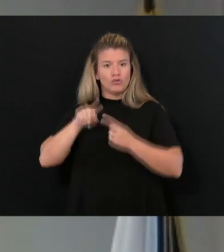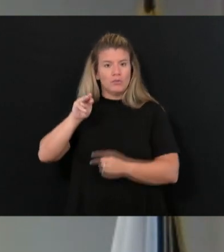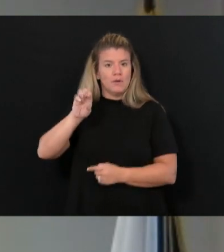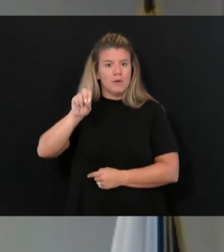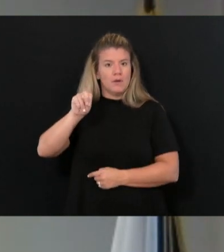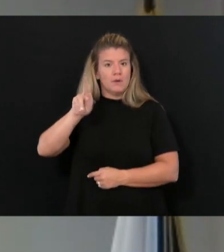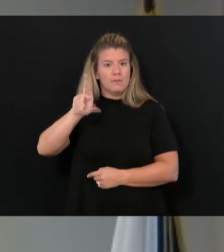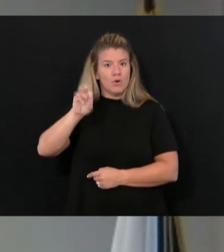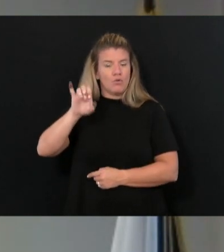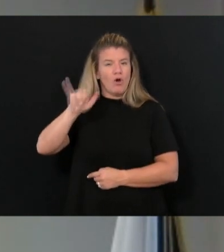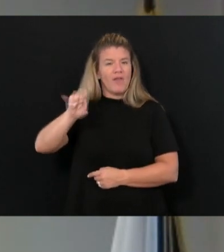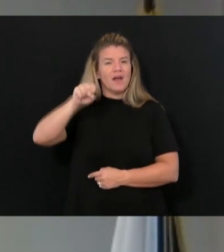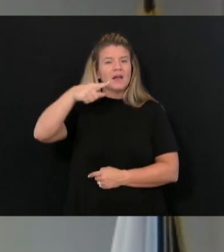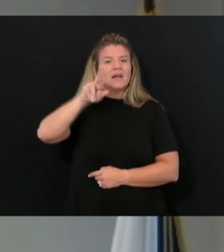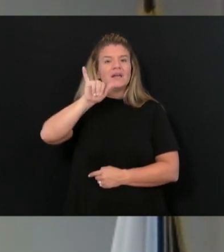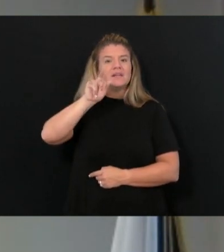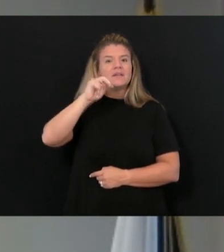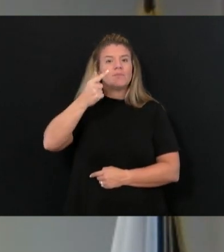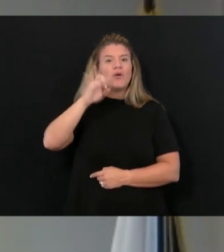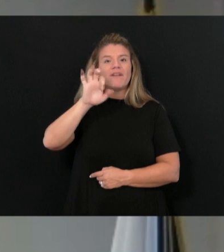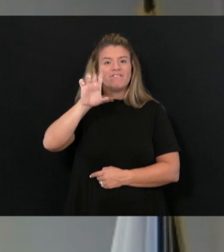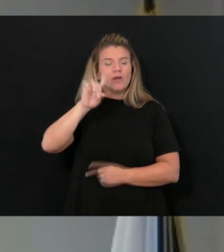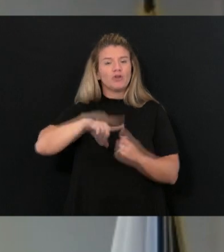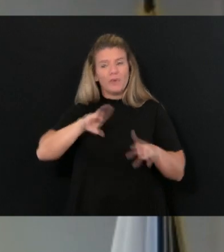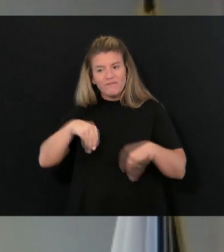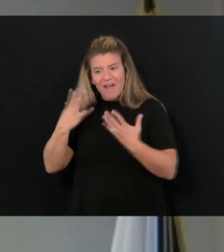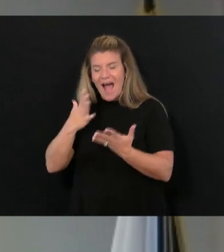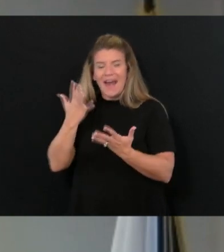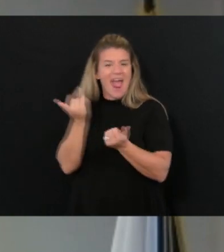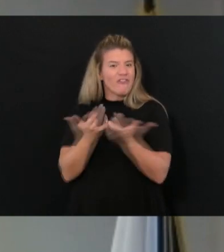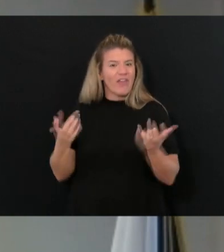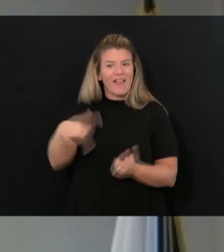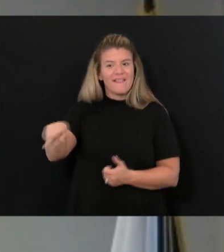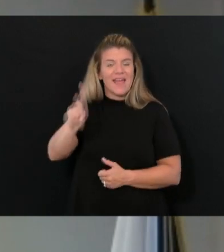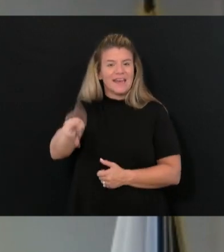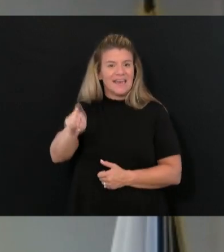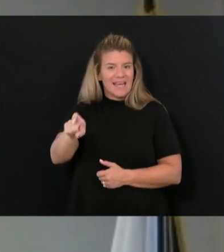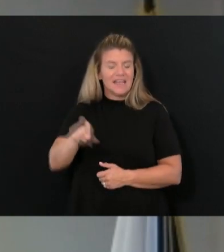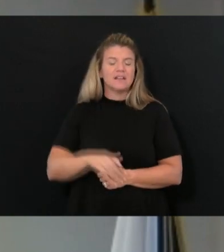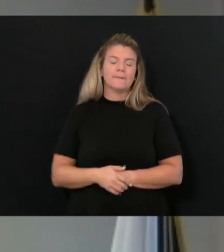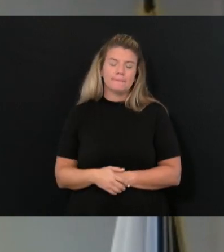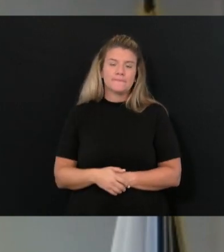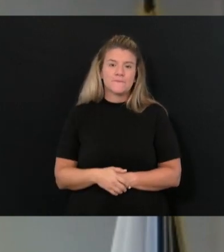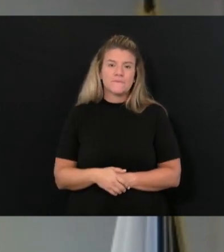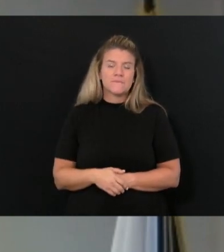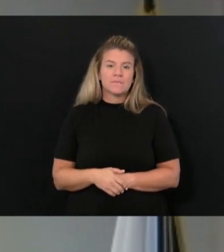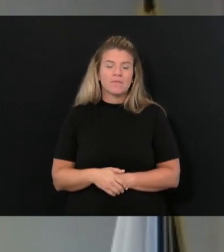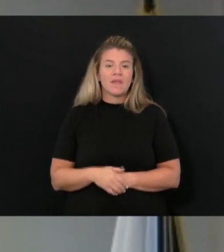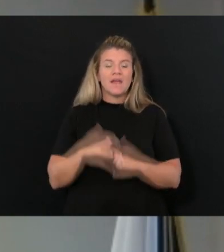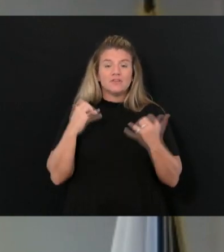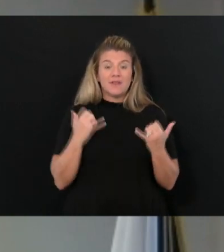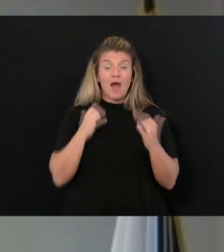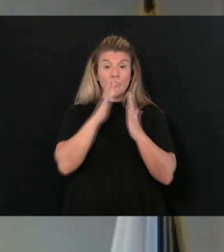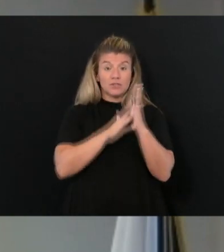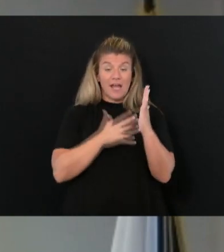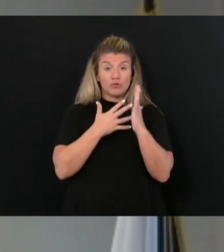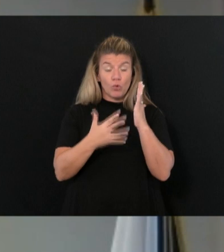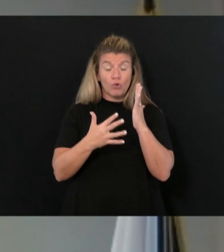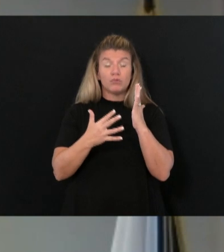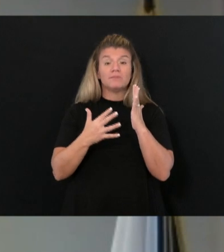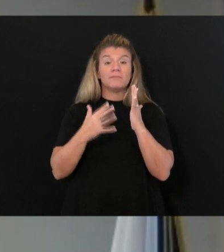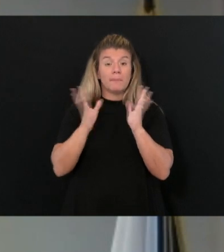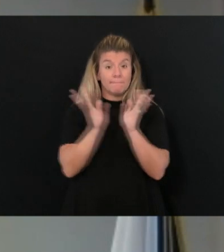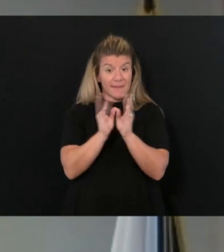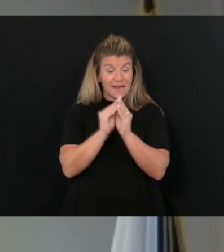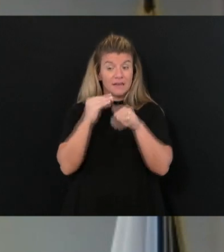the Springfield facility in Monroe County to provide assistance. So there's also a meeting scheduled call this afternoon